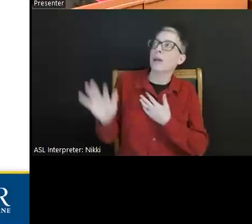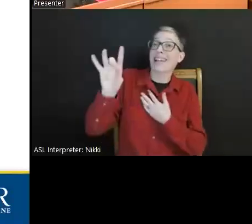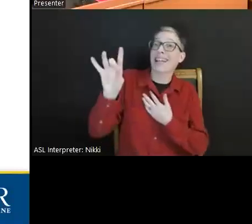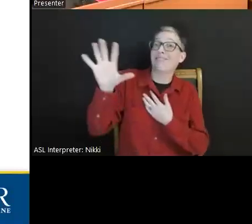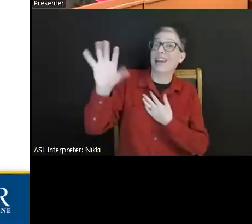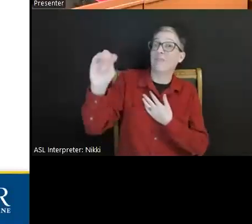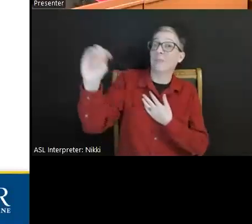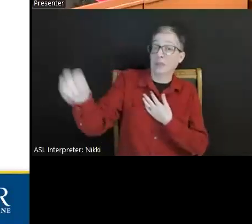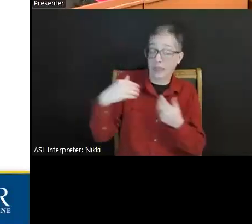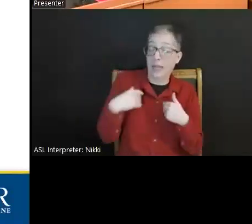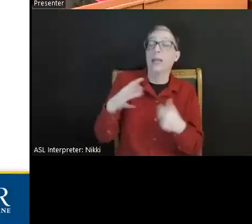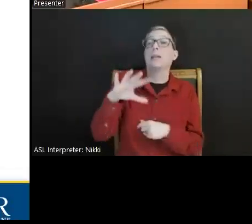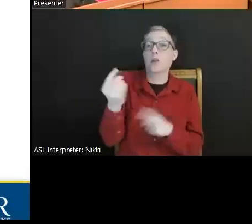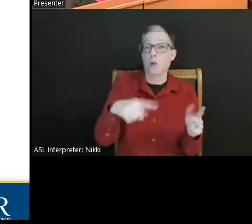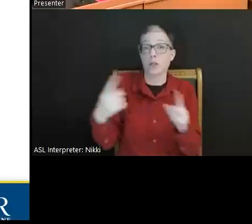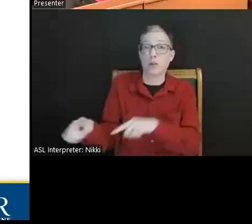into our program.